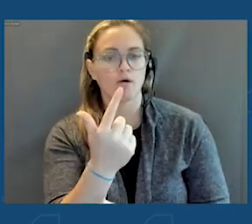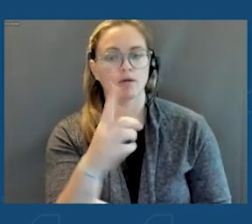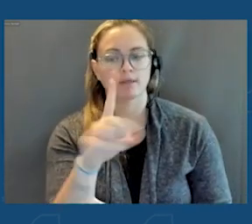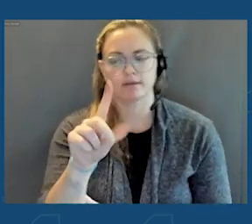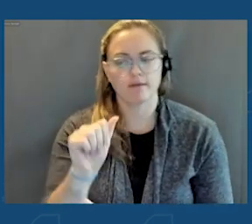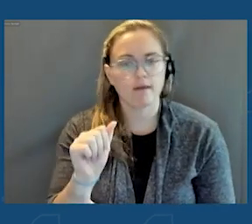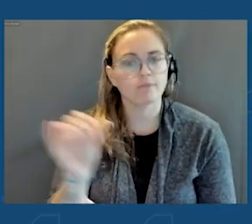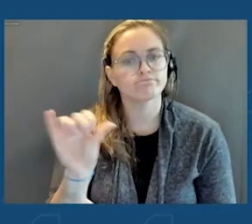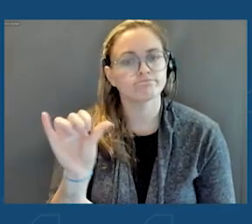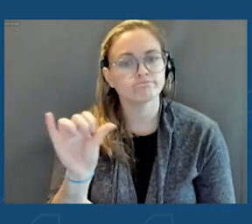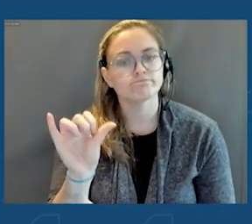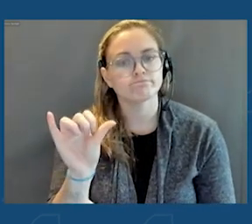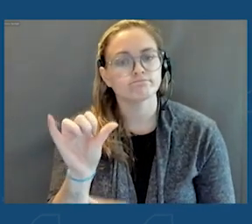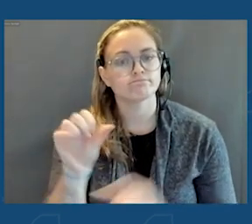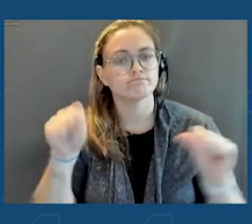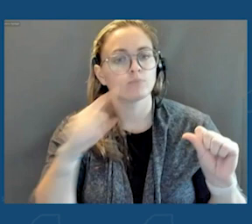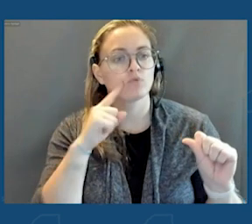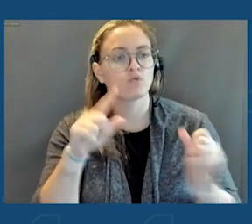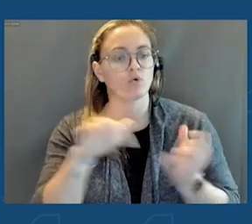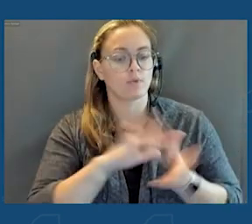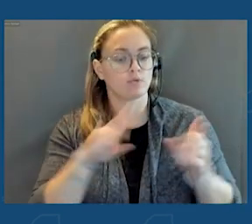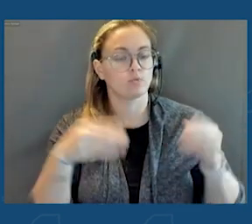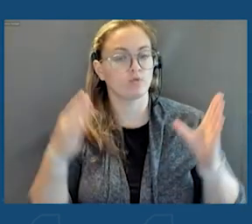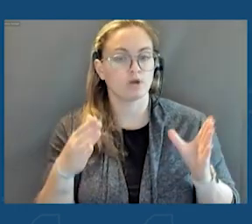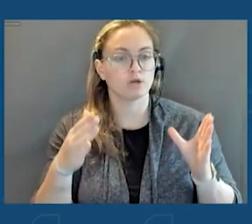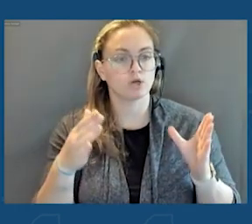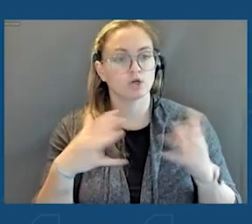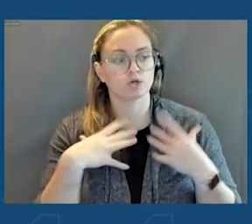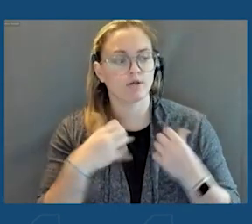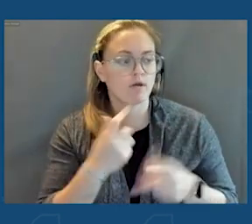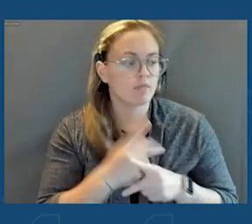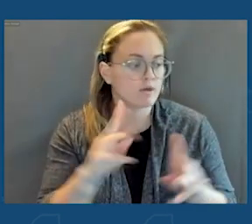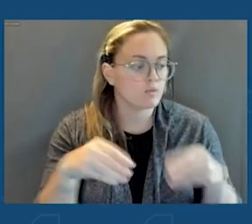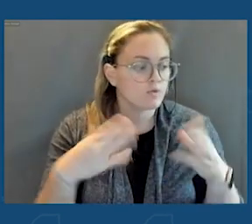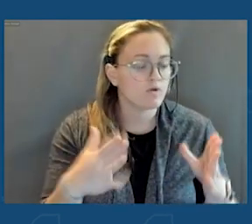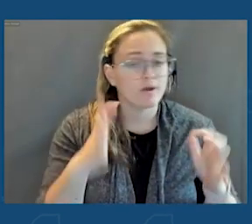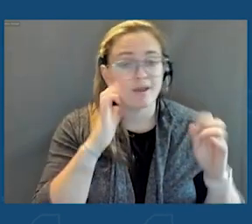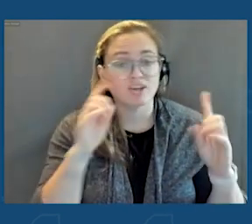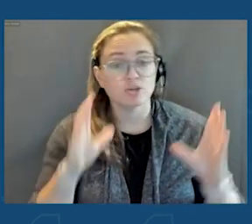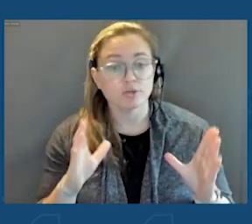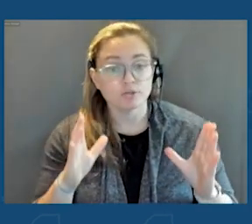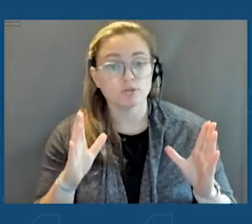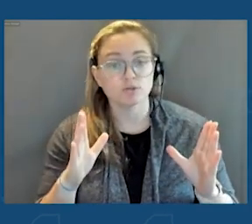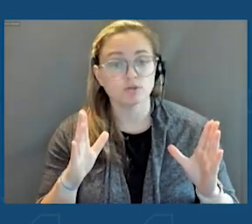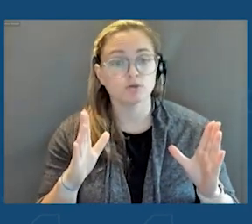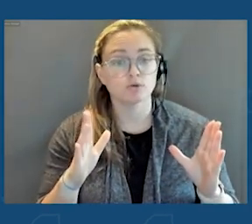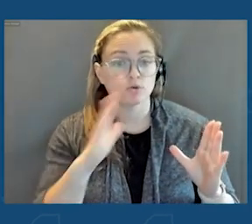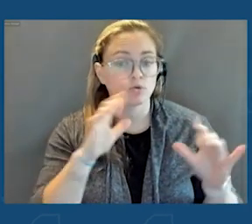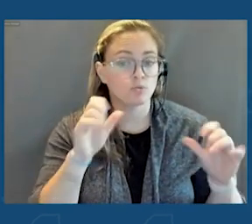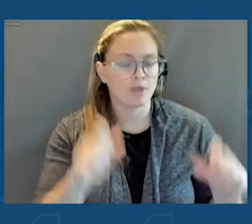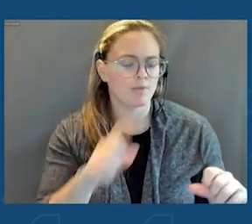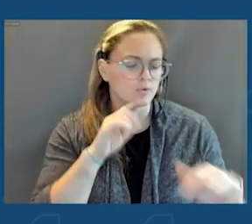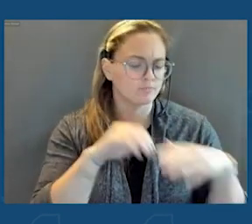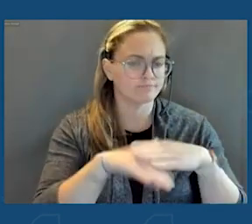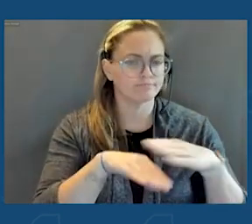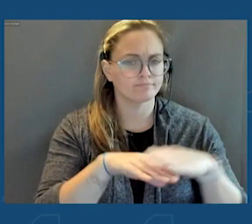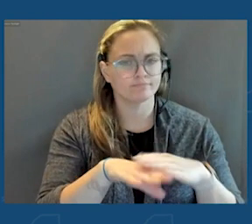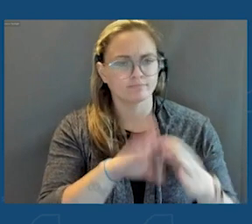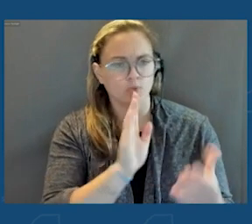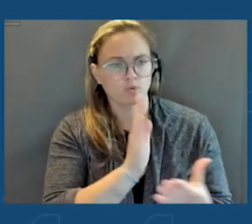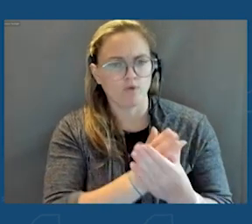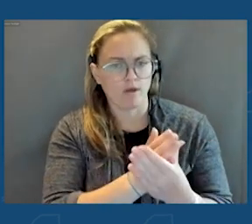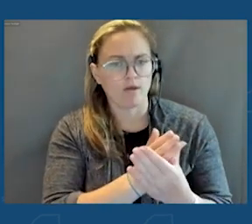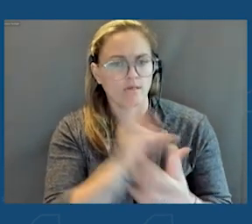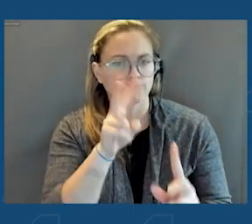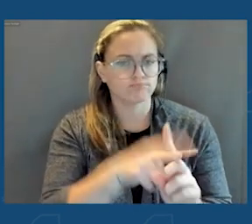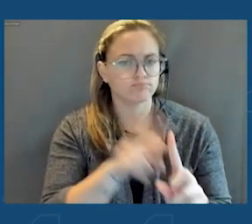made it possible for medical providers and health providers and educators to all be able to have access to file. When they